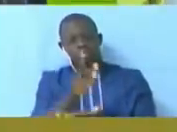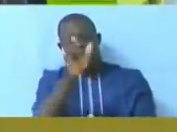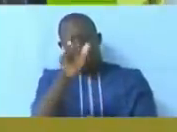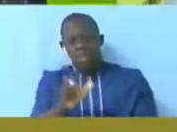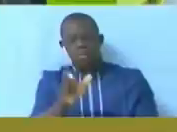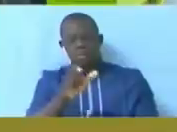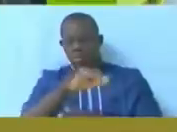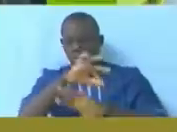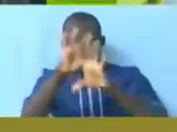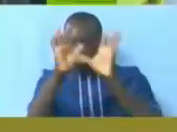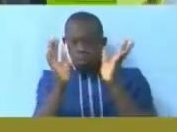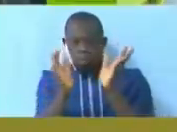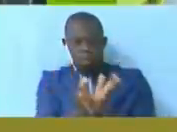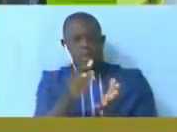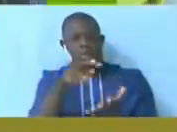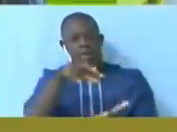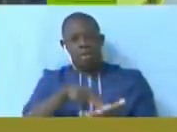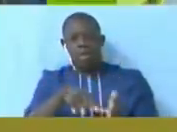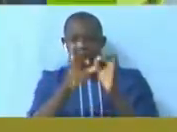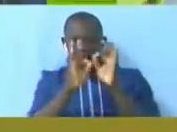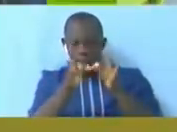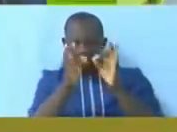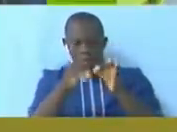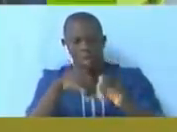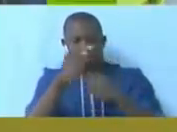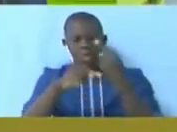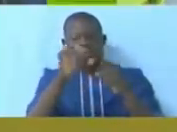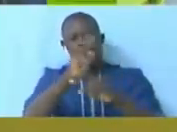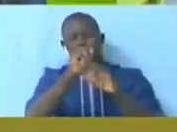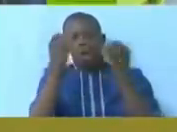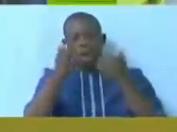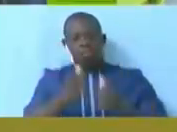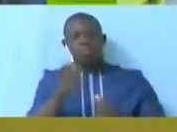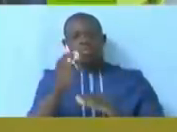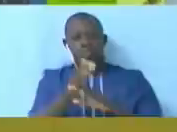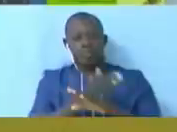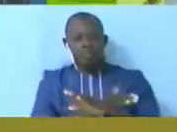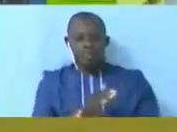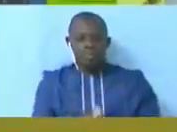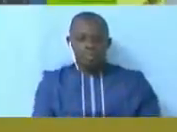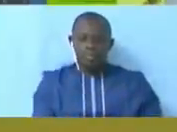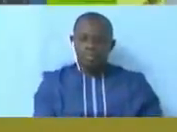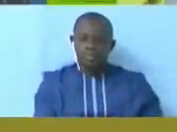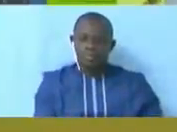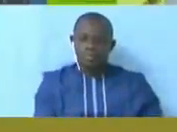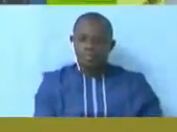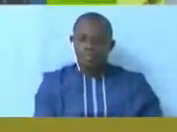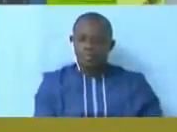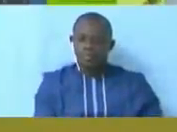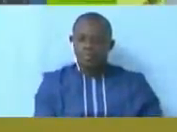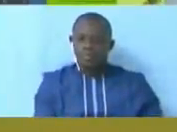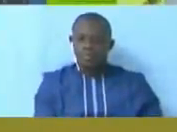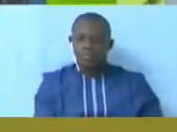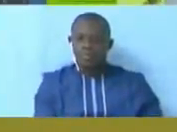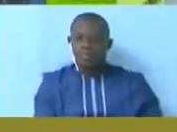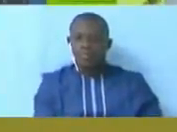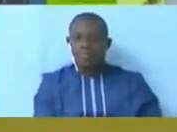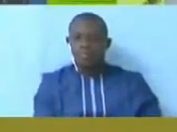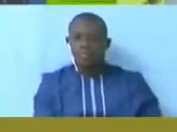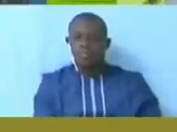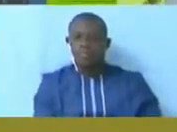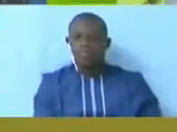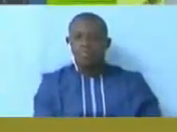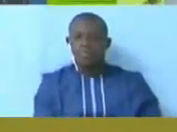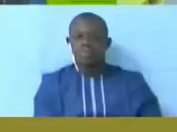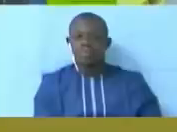all testified. Sedo me alongo wale be mansa la karola waranto police la karola bi na arai le seden rodi. If you consider in your